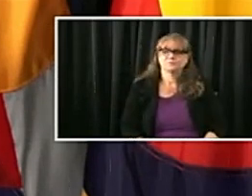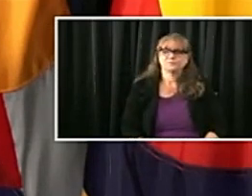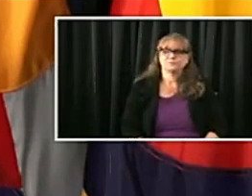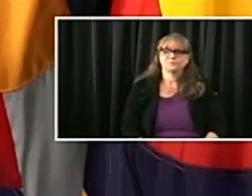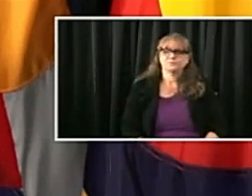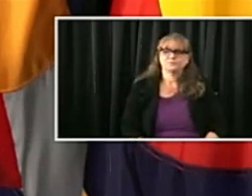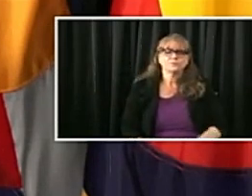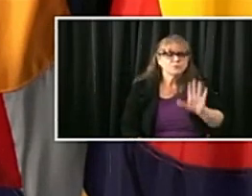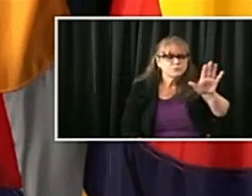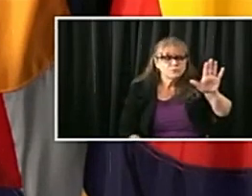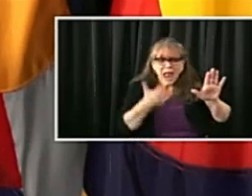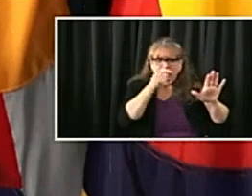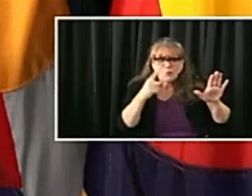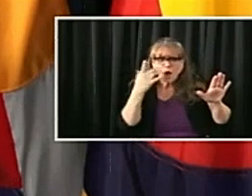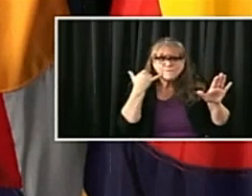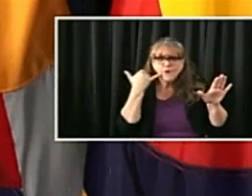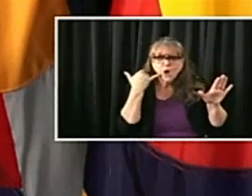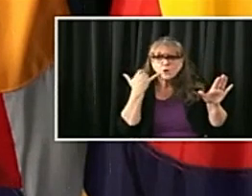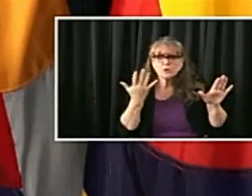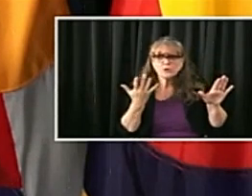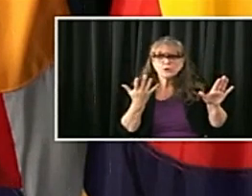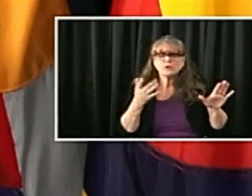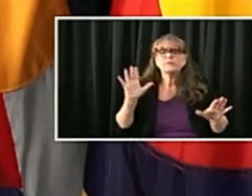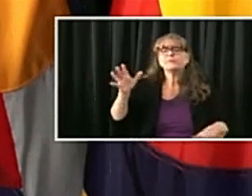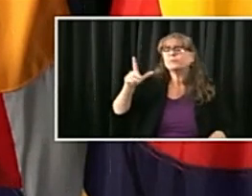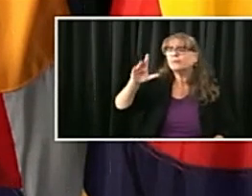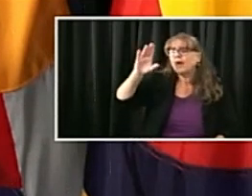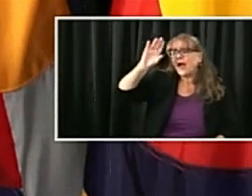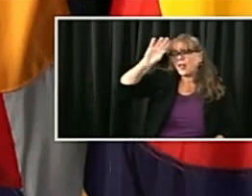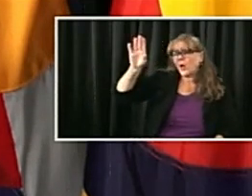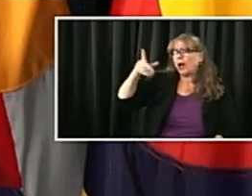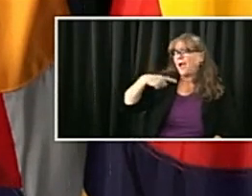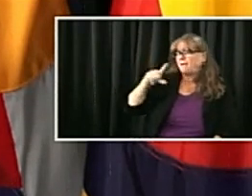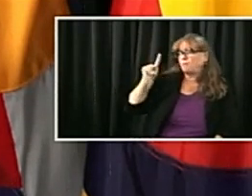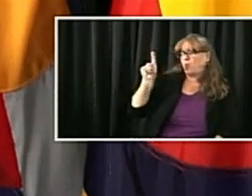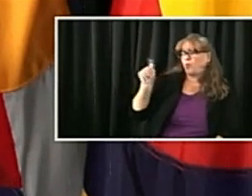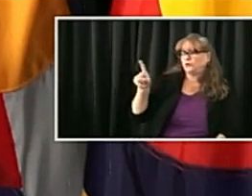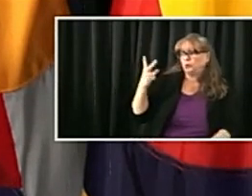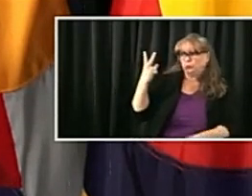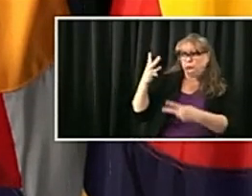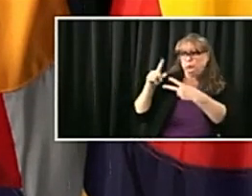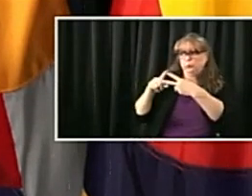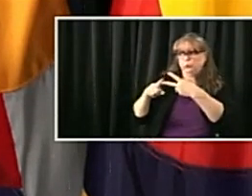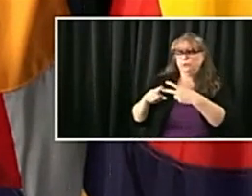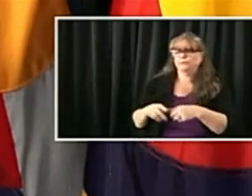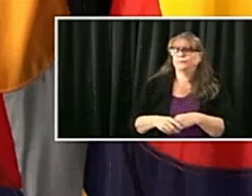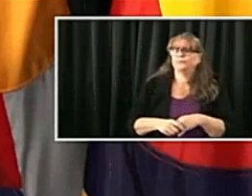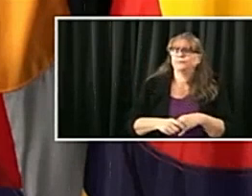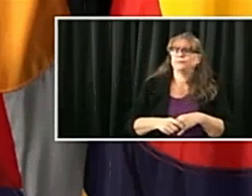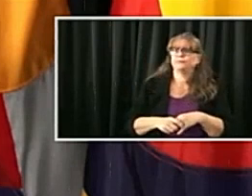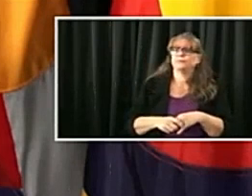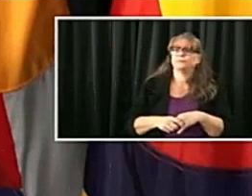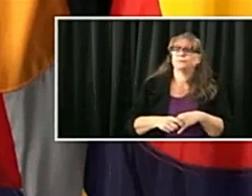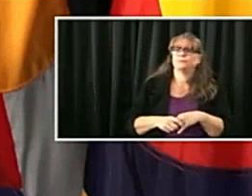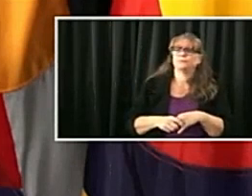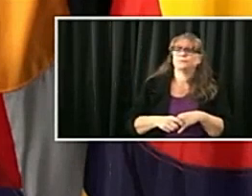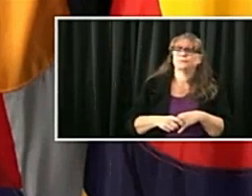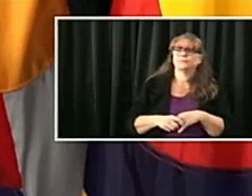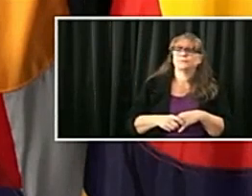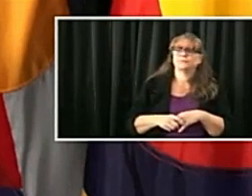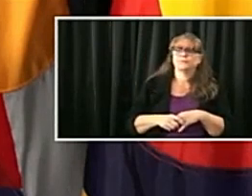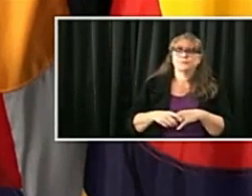Hi, Governor. This is Seth with the Gazette. 2 questions. One, and maybe I'm just being stupid, I'm kind of unclear on where the